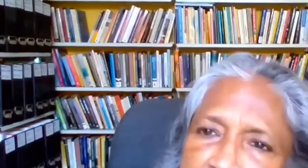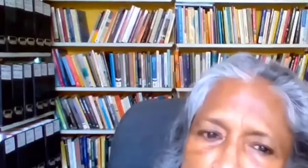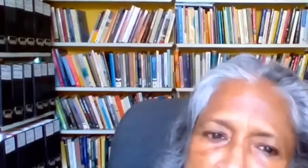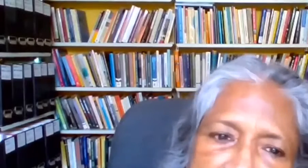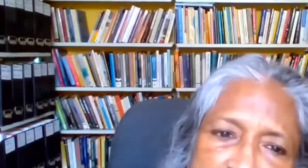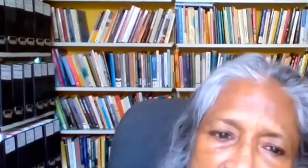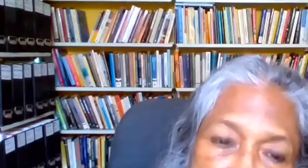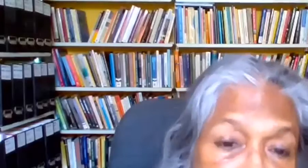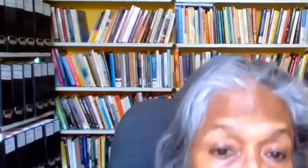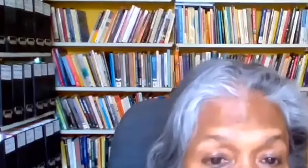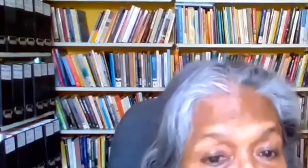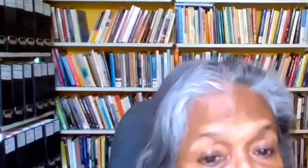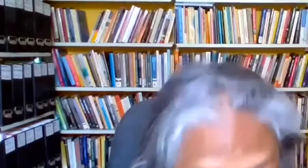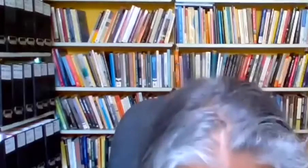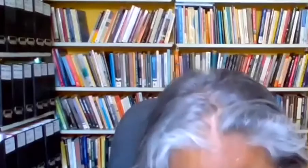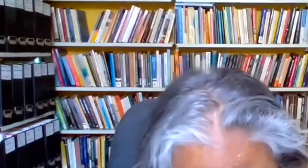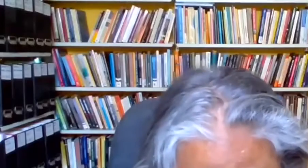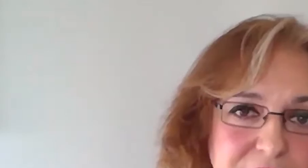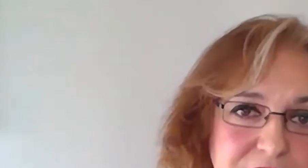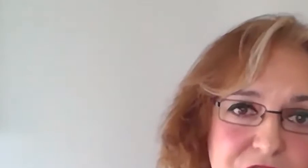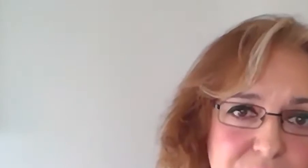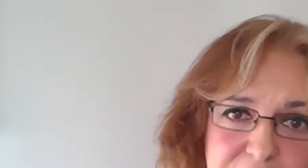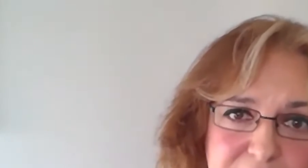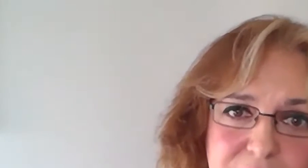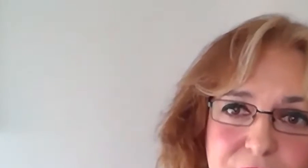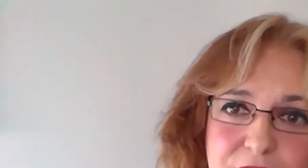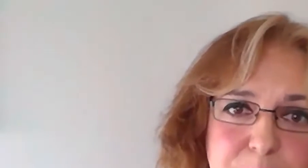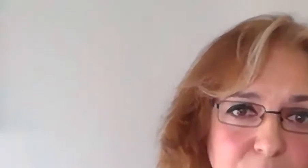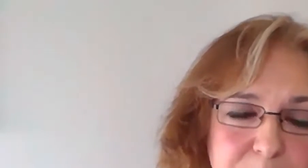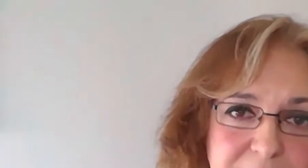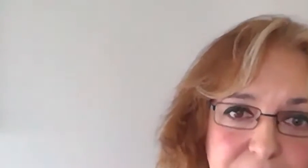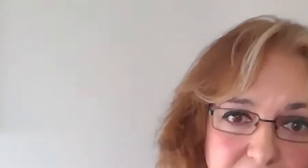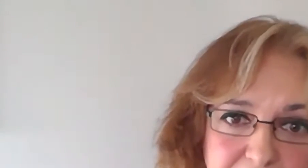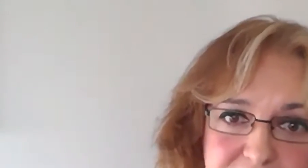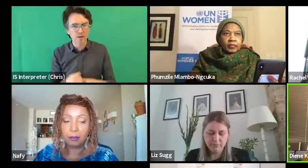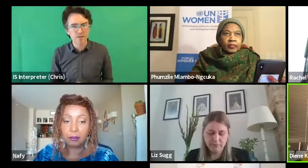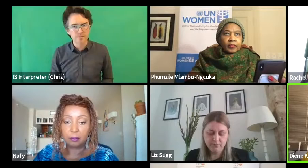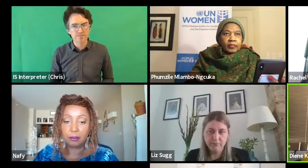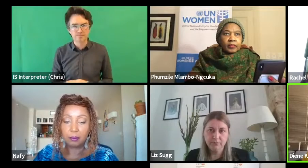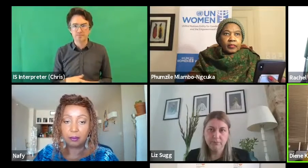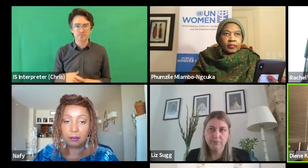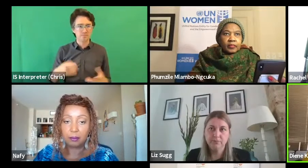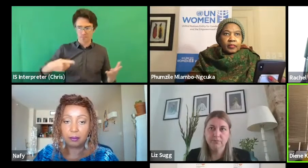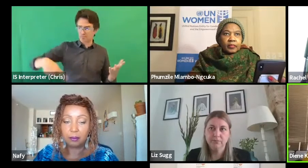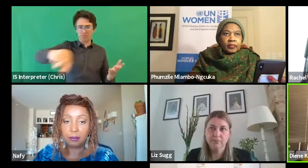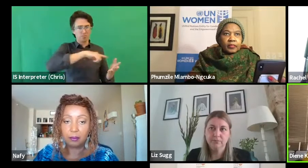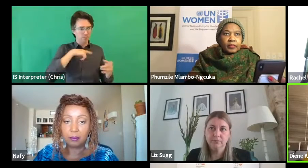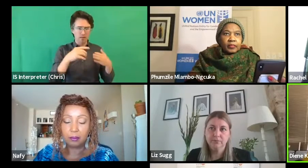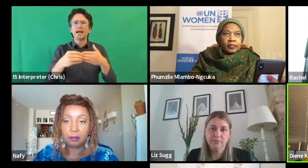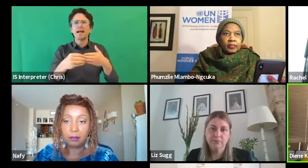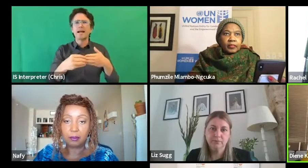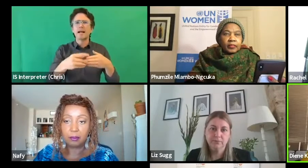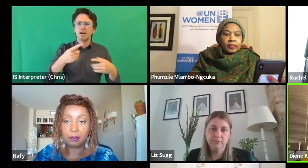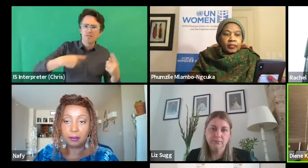make up the vast majority of health workers in the UK and everywhere else. This is no time for a small petty fight. What can we do to help